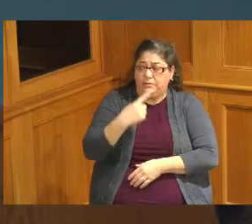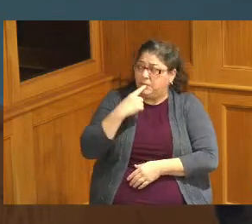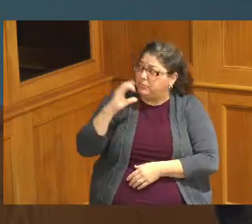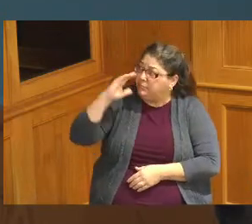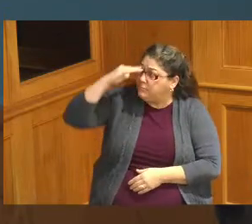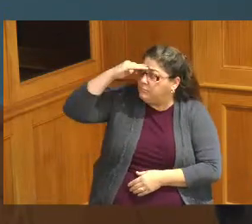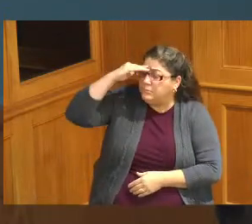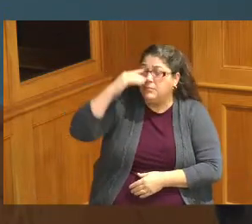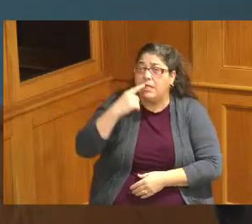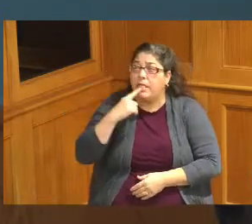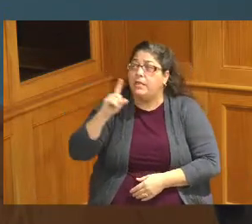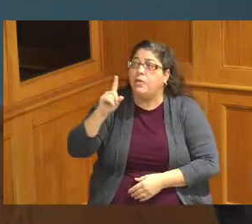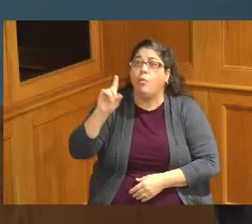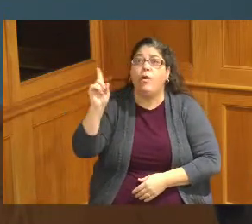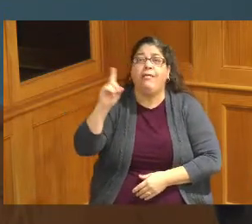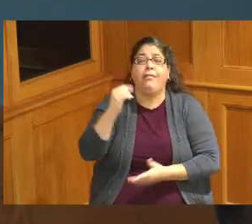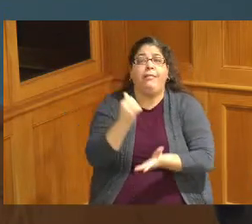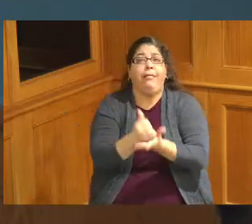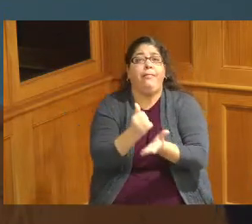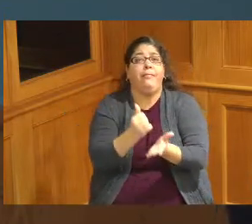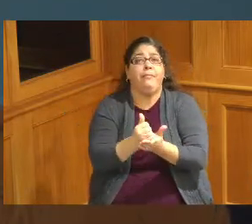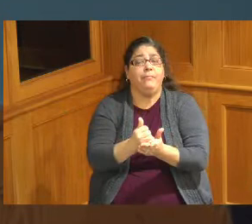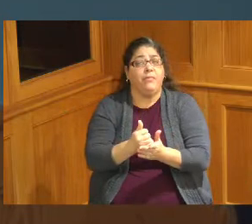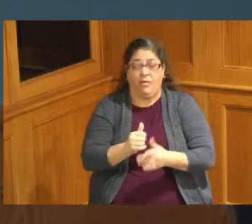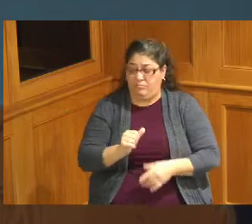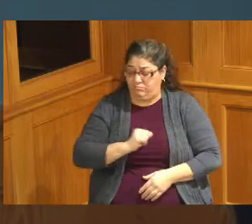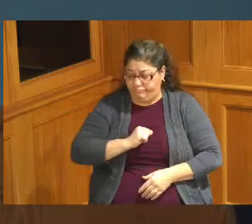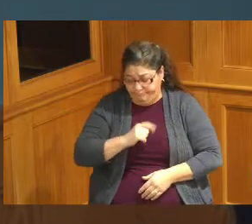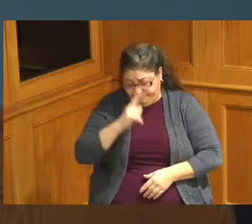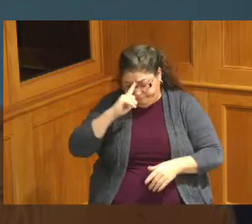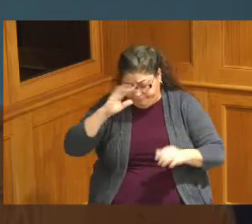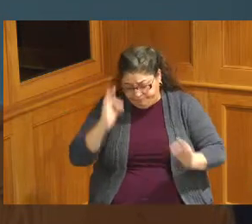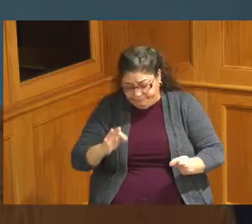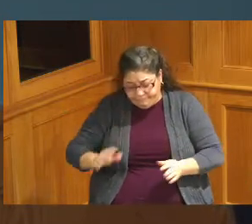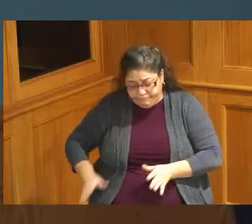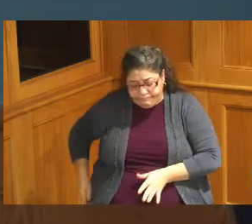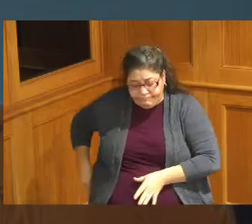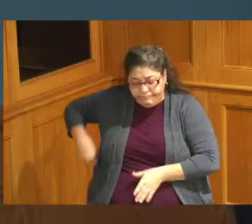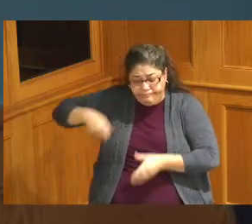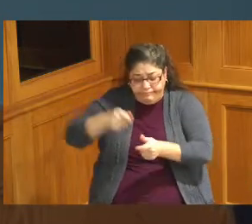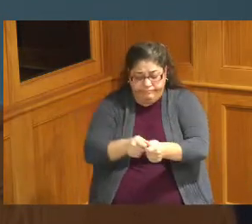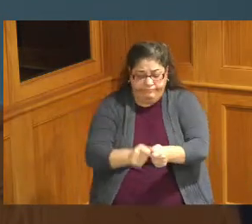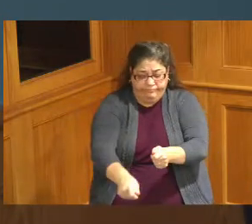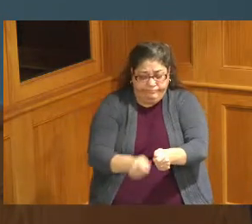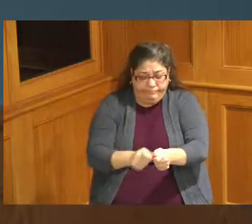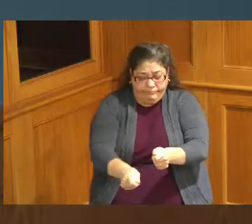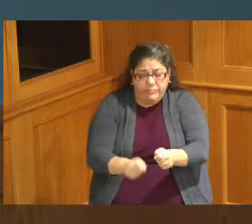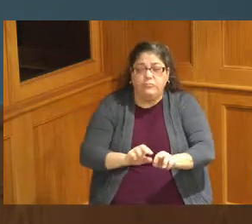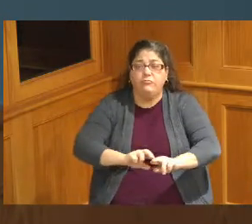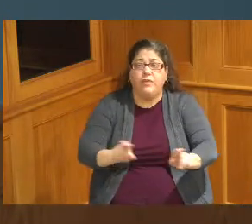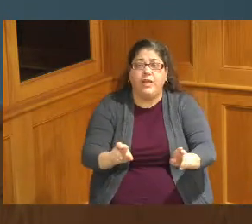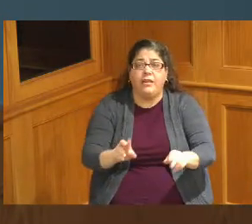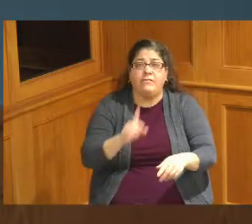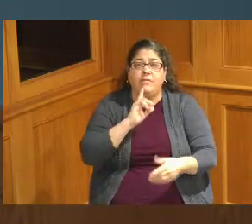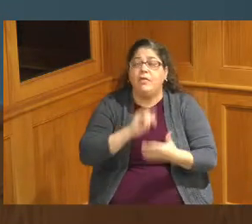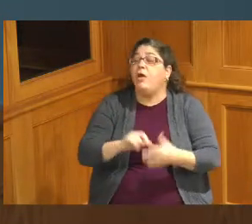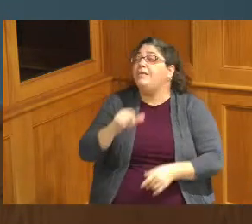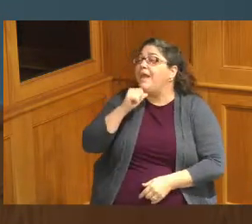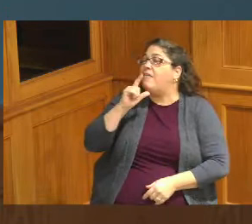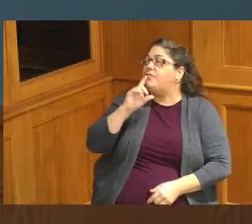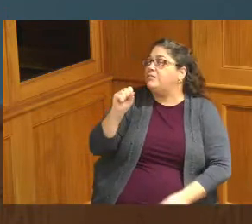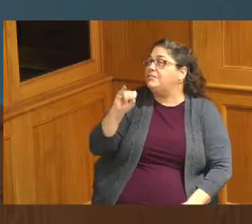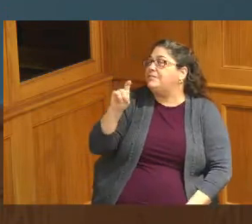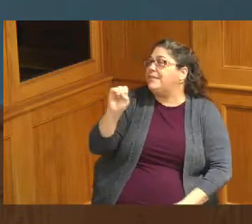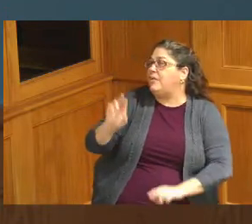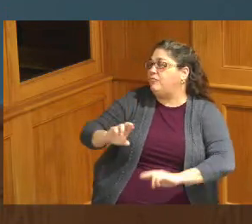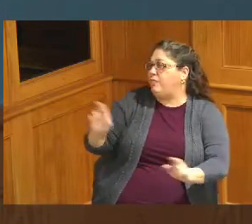she had to come out of her pocket, something like that, to put the money in, not on the readiness The part. site readiness. Yeah, the part site is readiness. Really